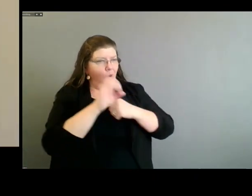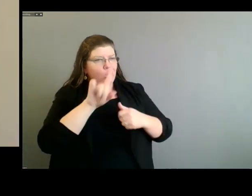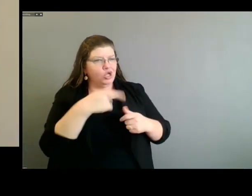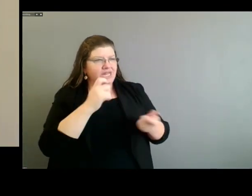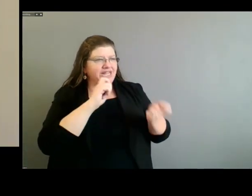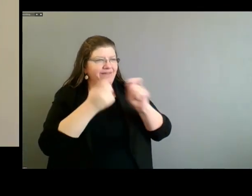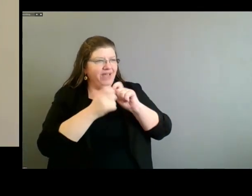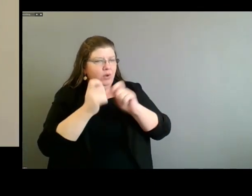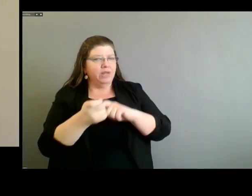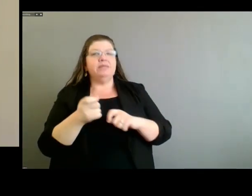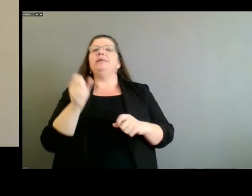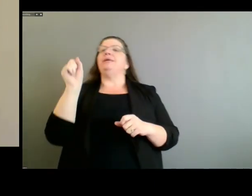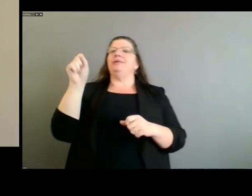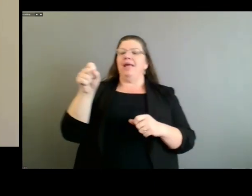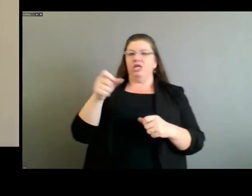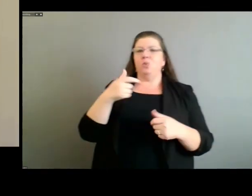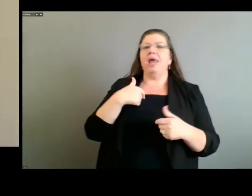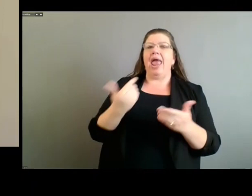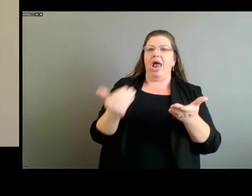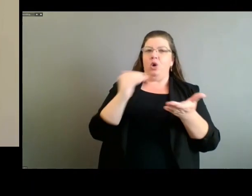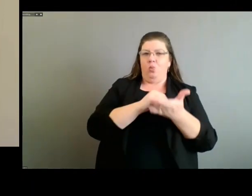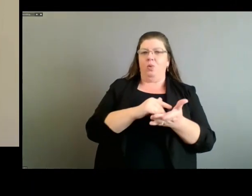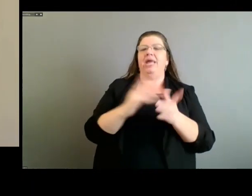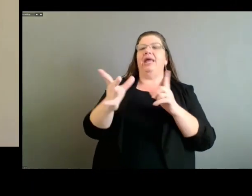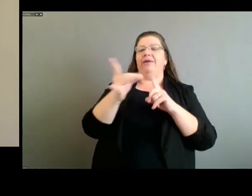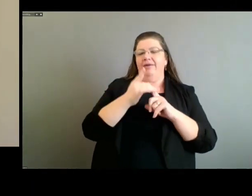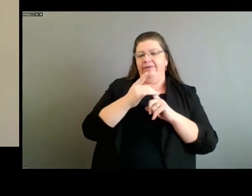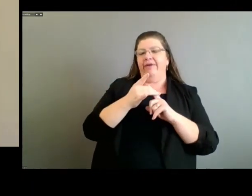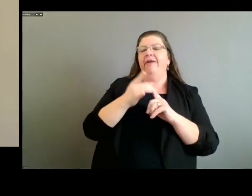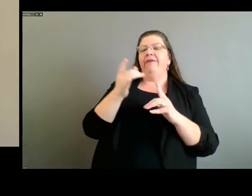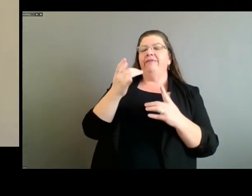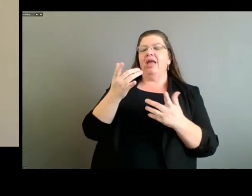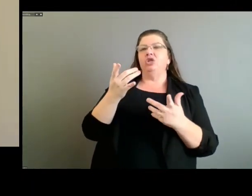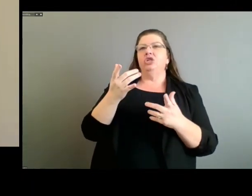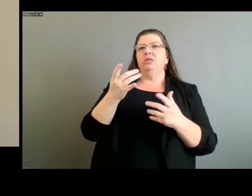We did have reinfections with